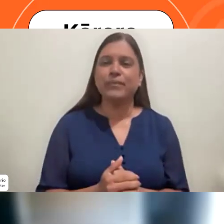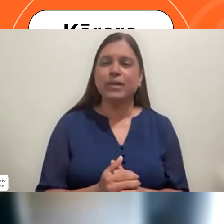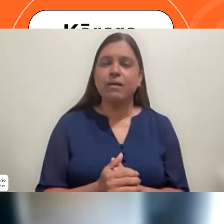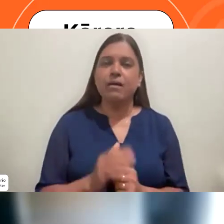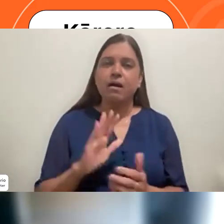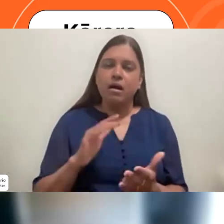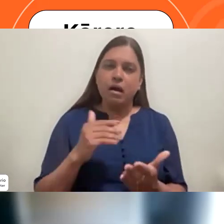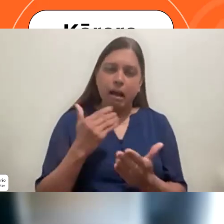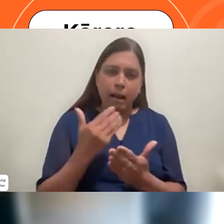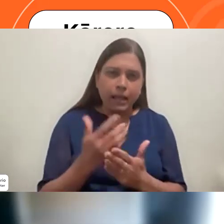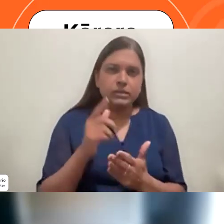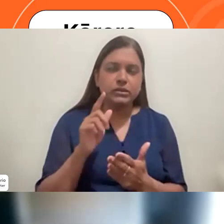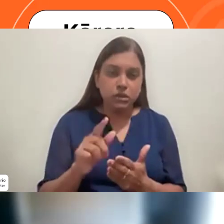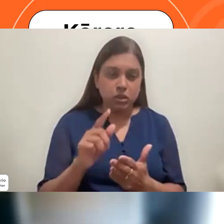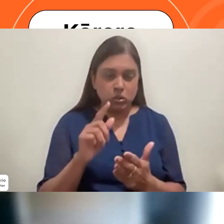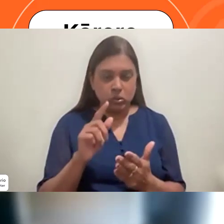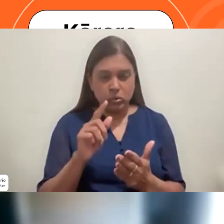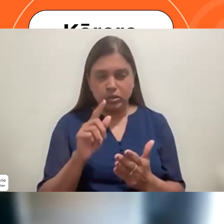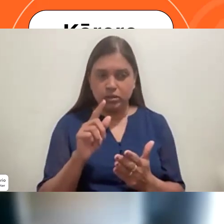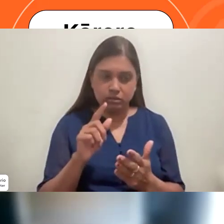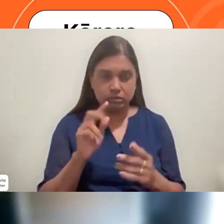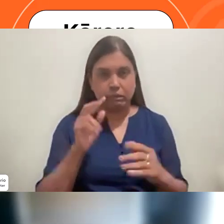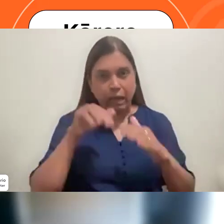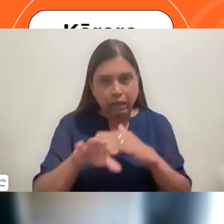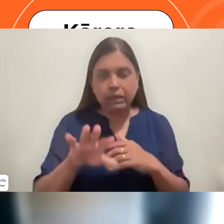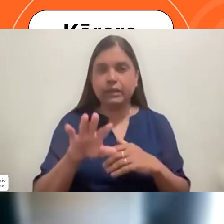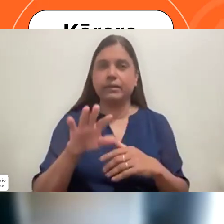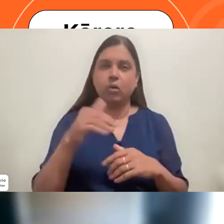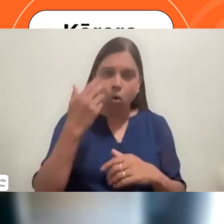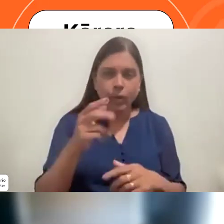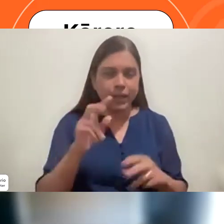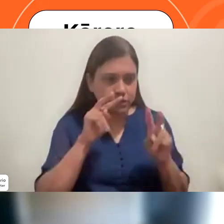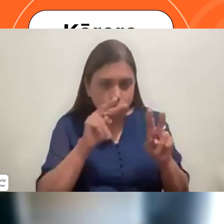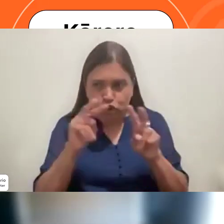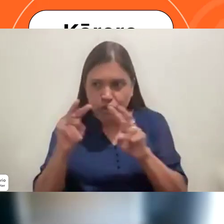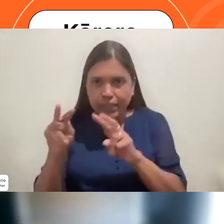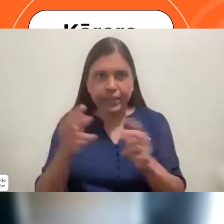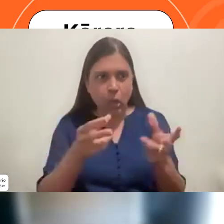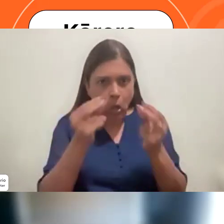closely, it can be hard to keep up with all of the extremely fast